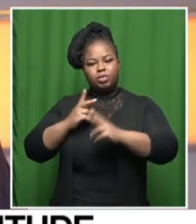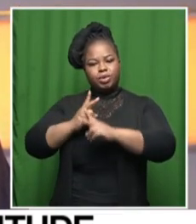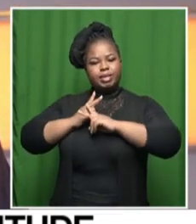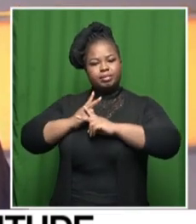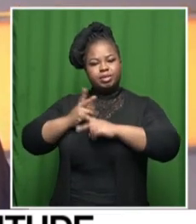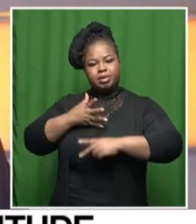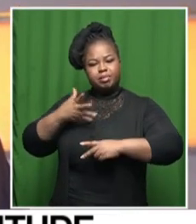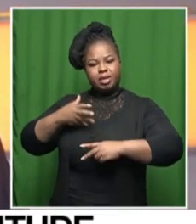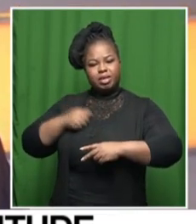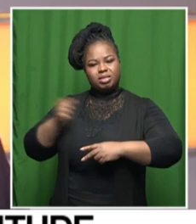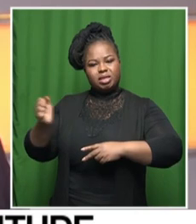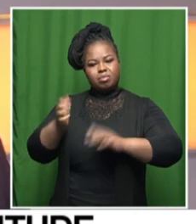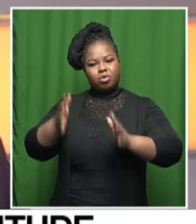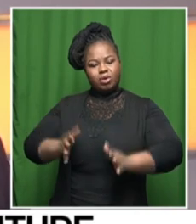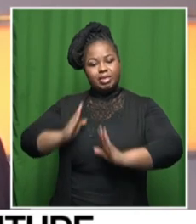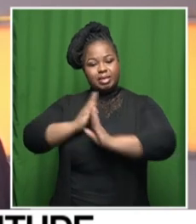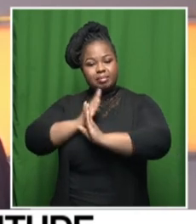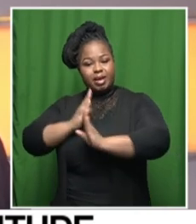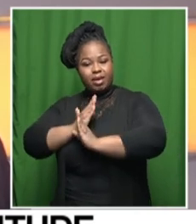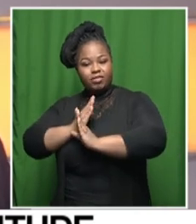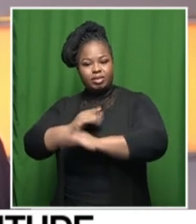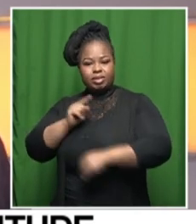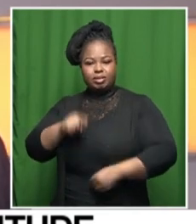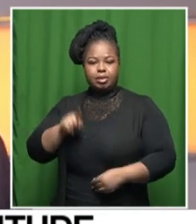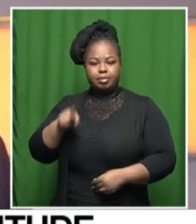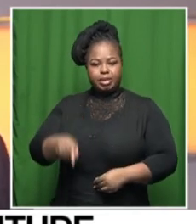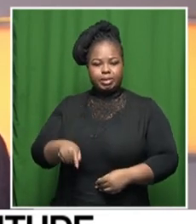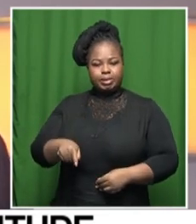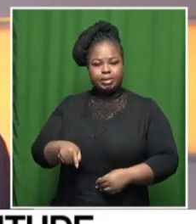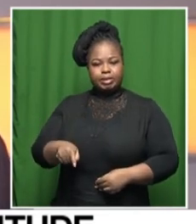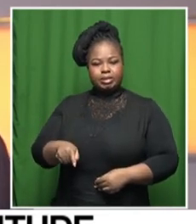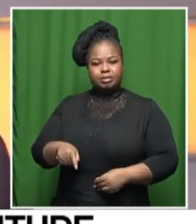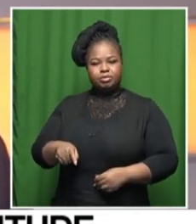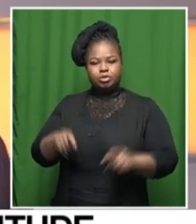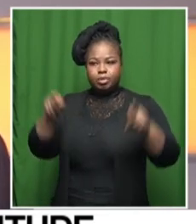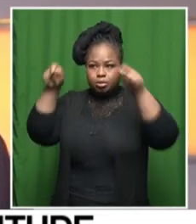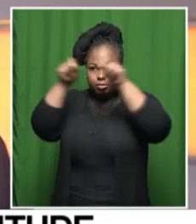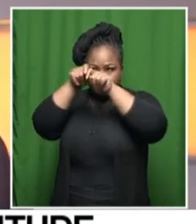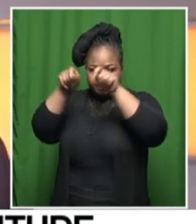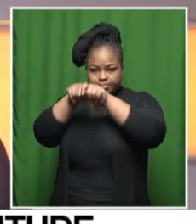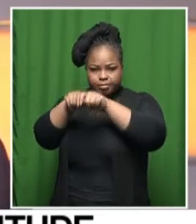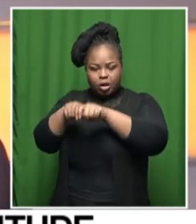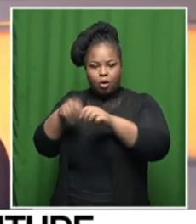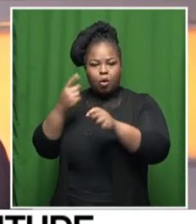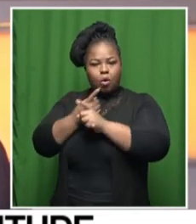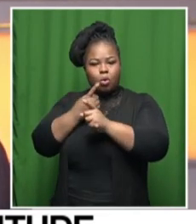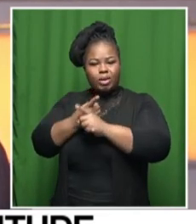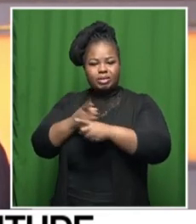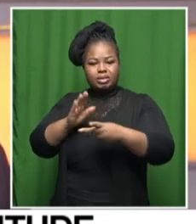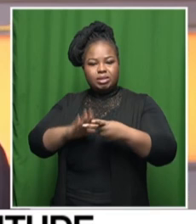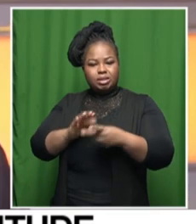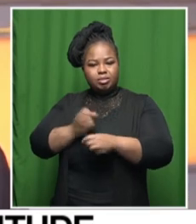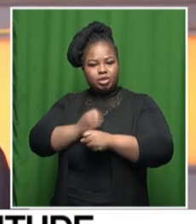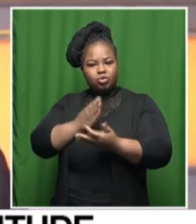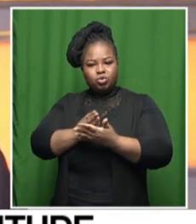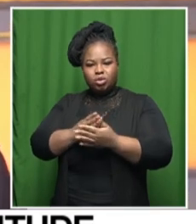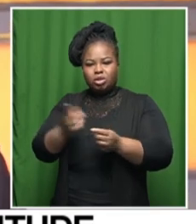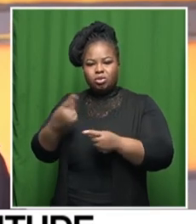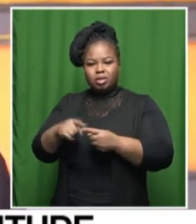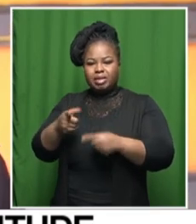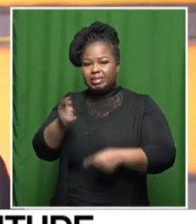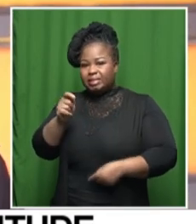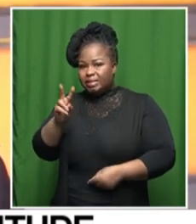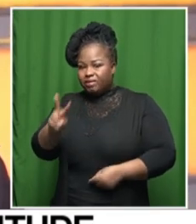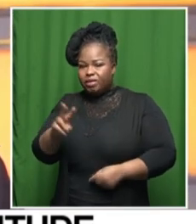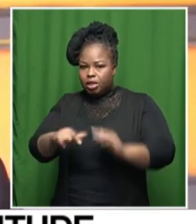mother's employer's house secretly, I always had to have my curtains closed. I always had to make sure that I don't play the TV